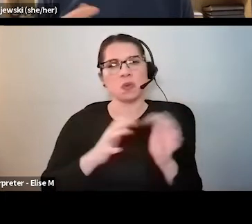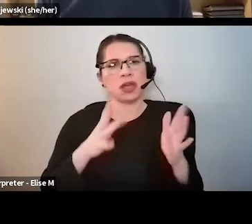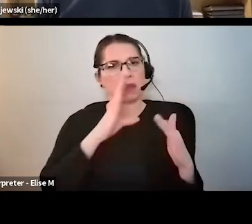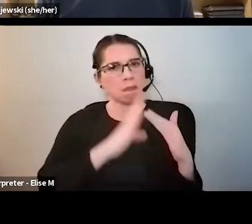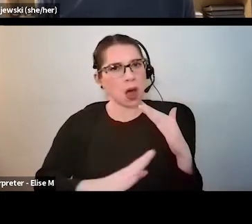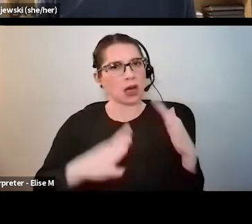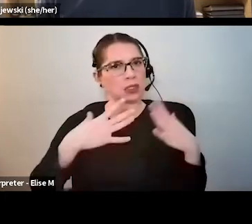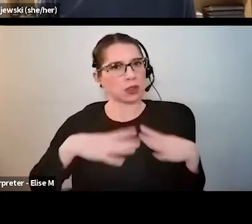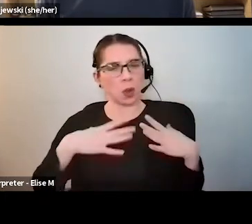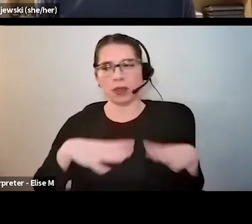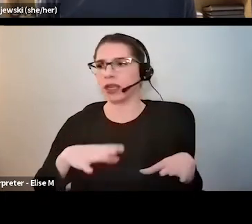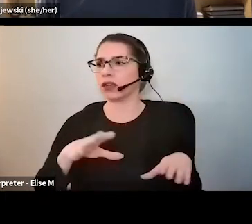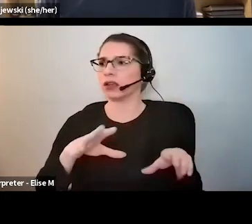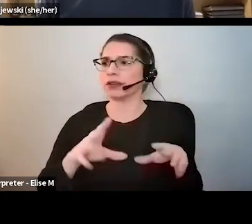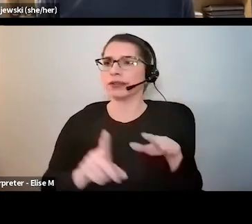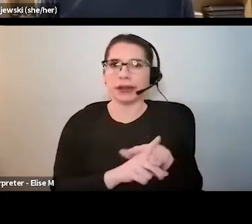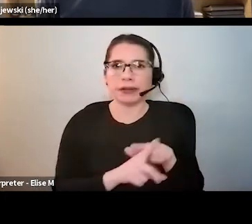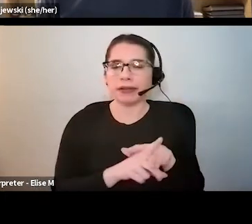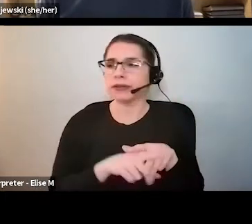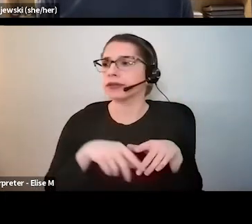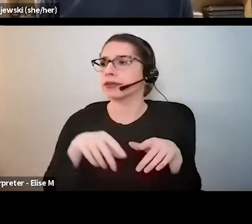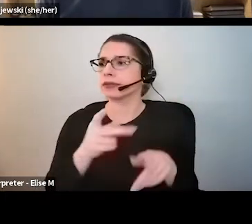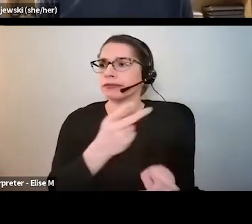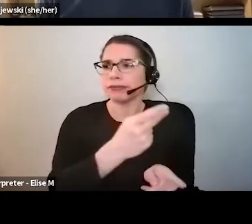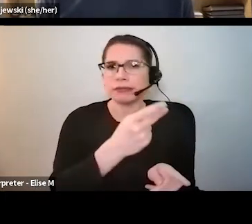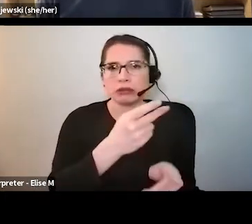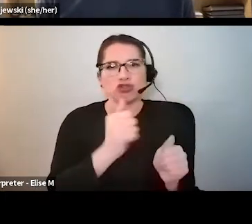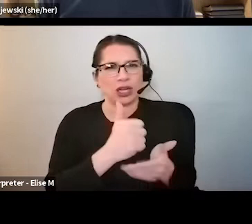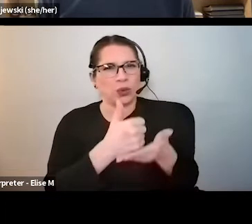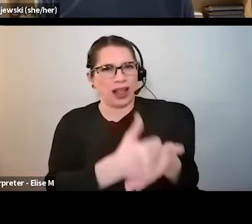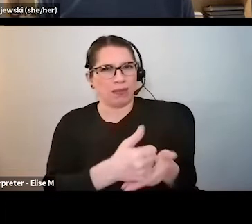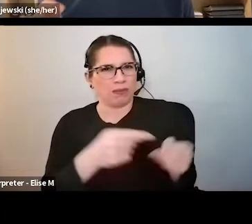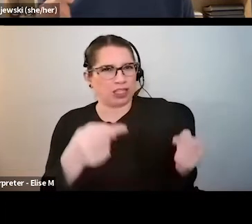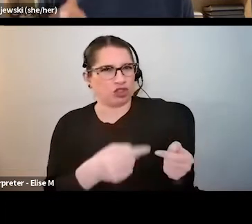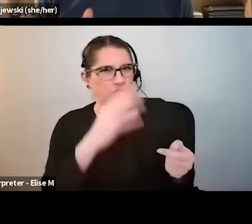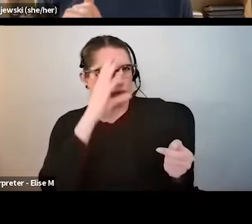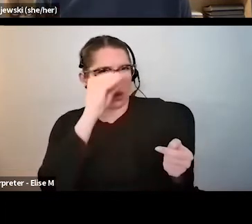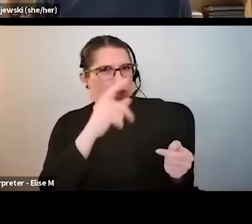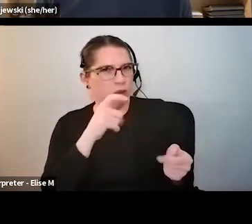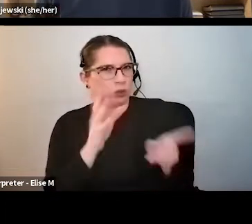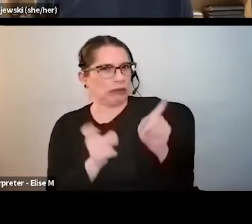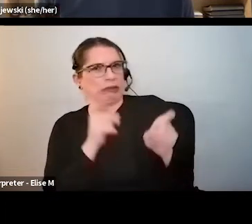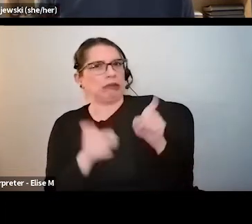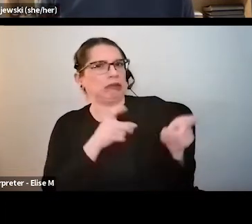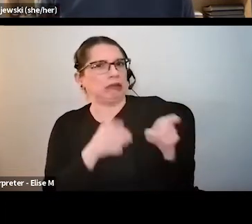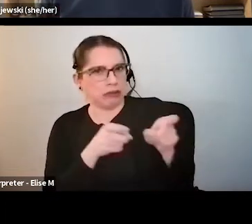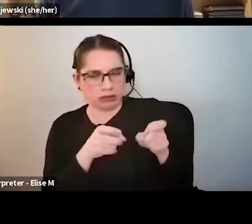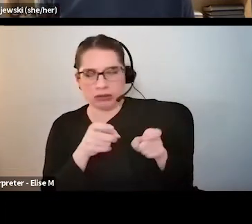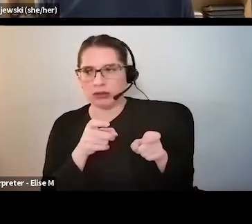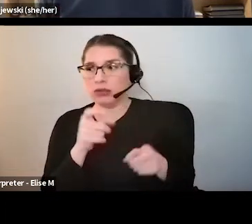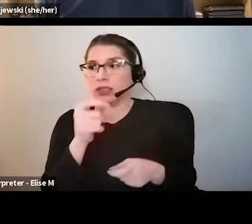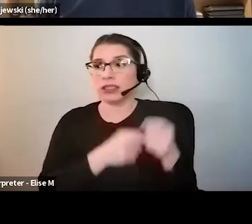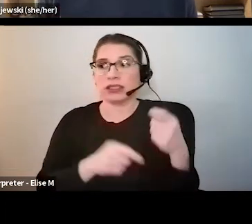attending to an injured boy who's wriggling in a woman's arms. Instead of a doctor's medicine bag, we see